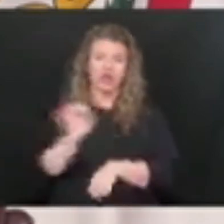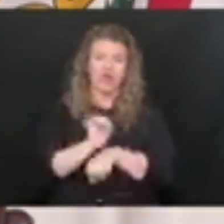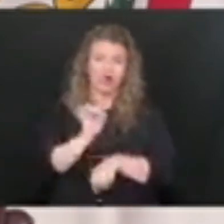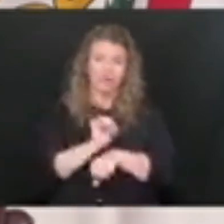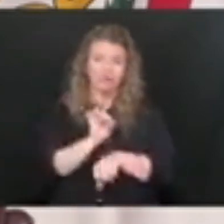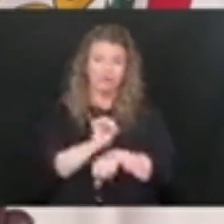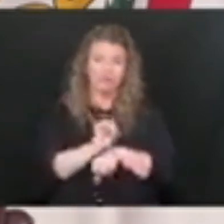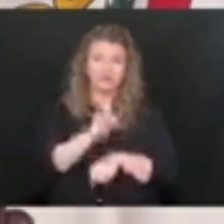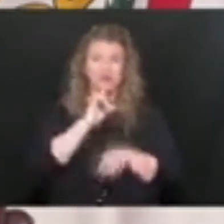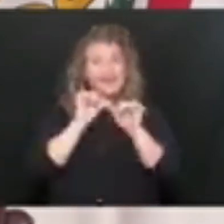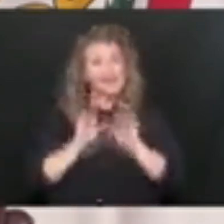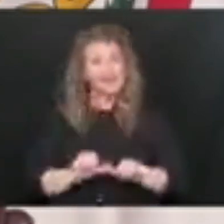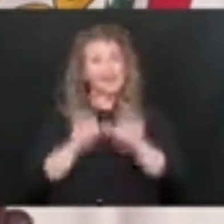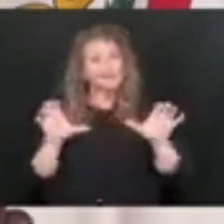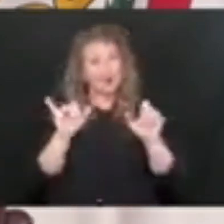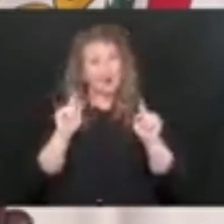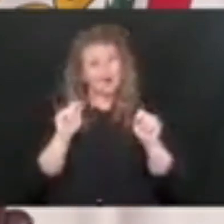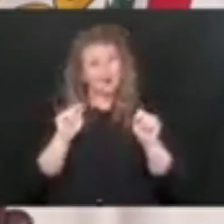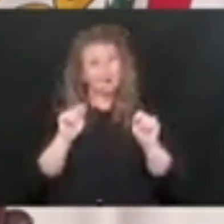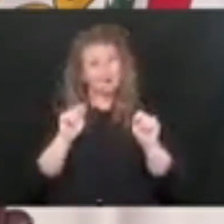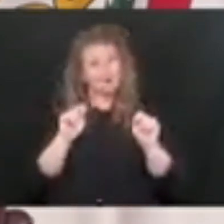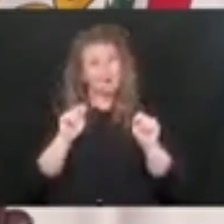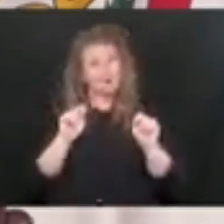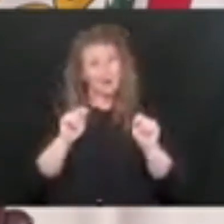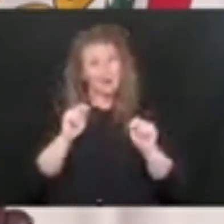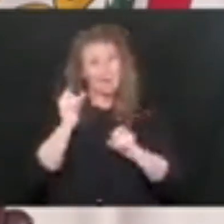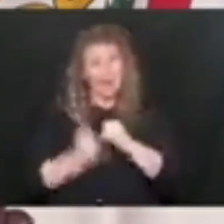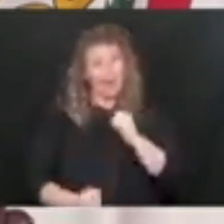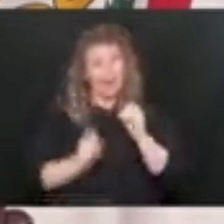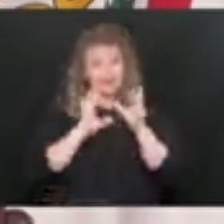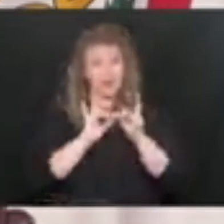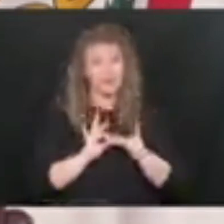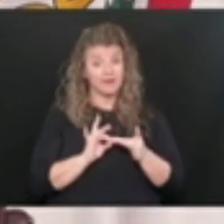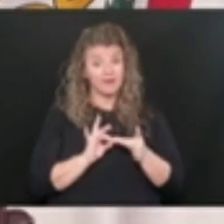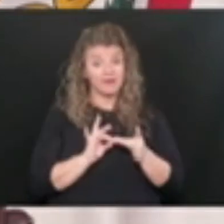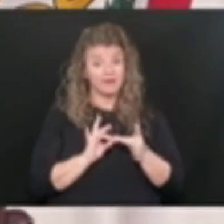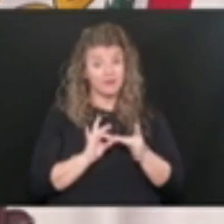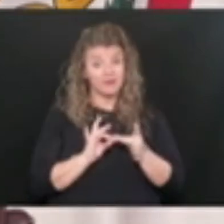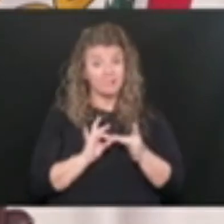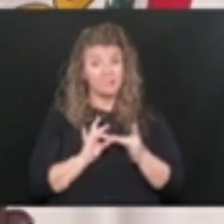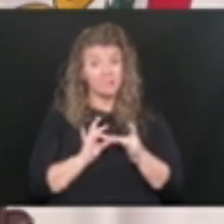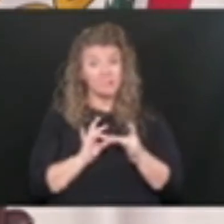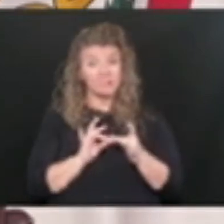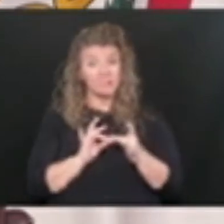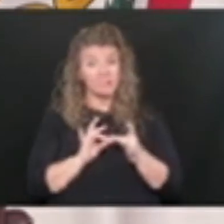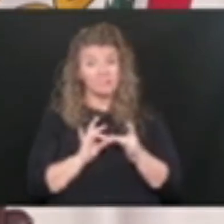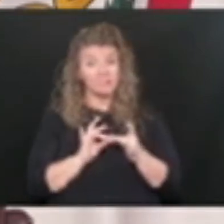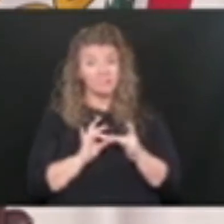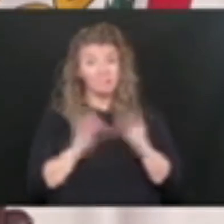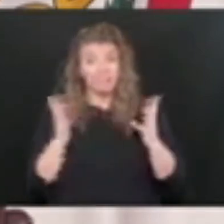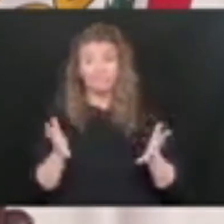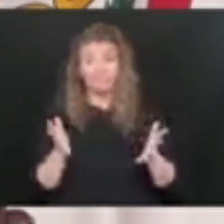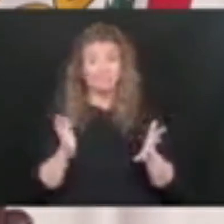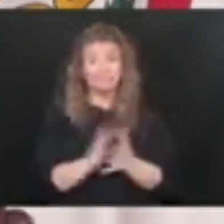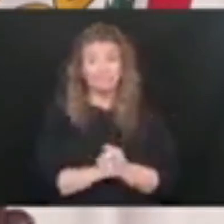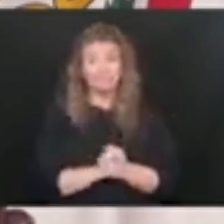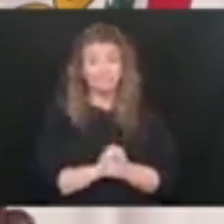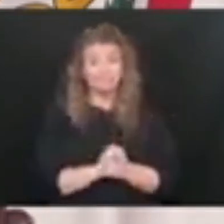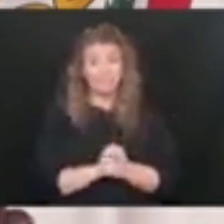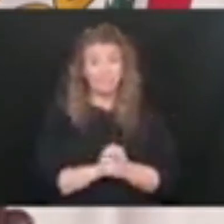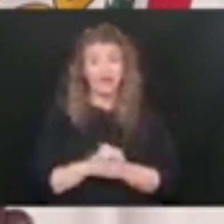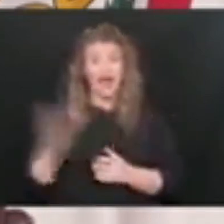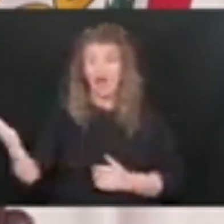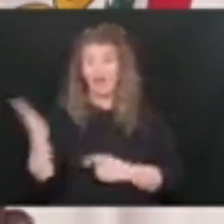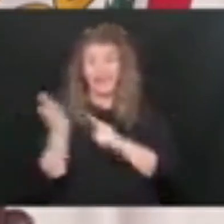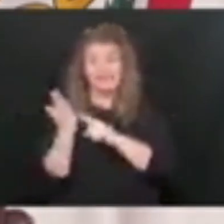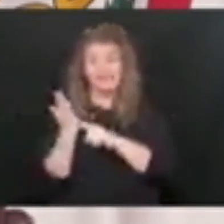so keep doing it, guys. And last thing I'd say is just this, I just got this earlier,